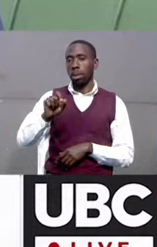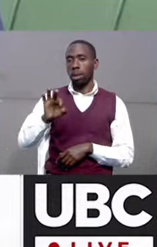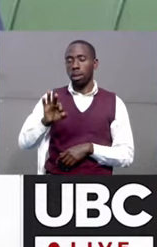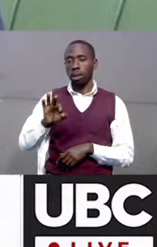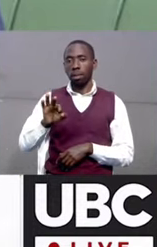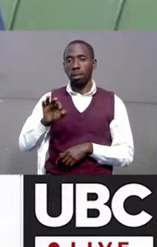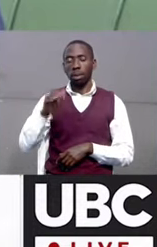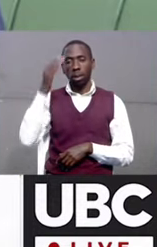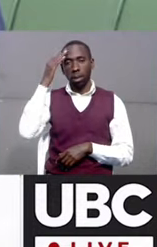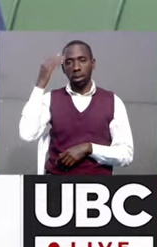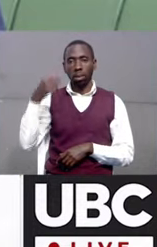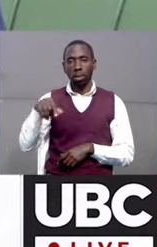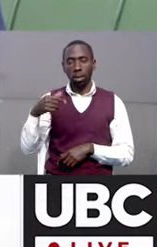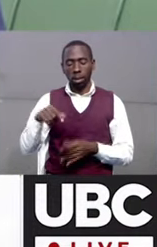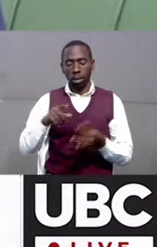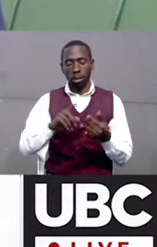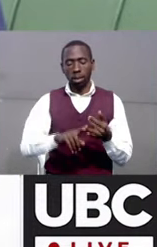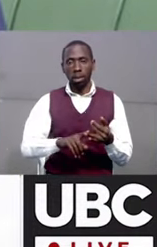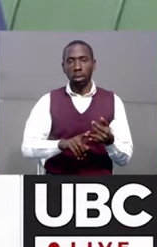121, Direct Development Authority.